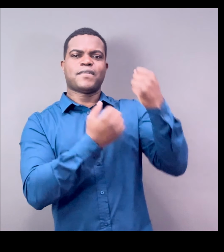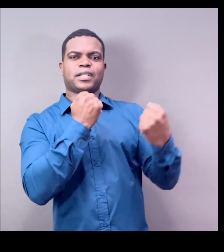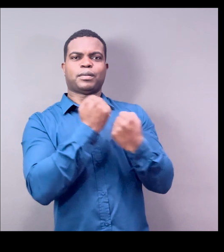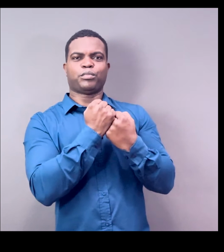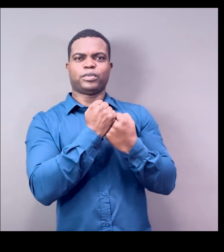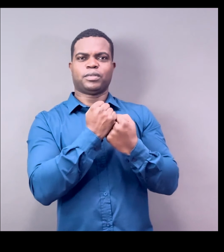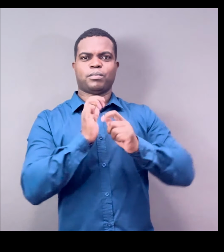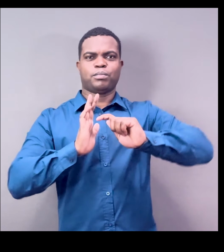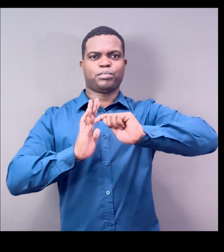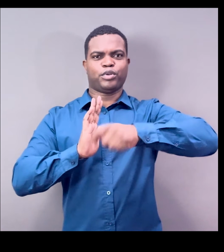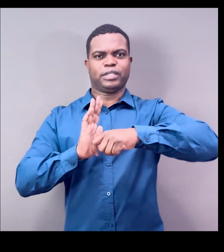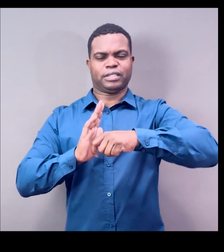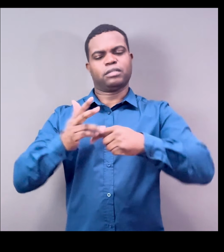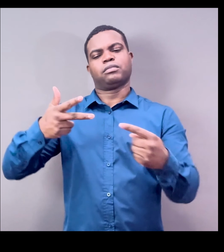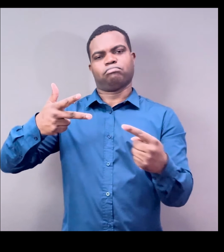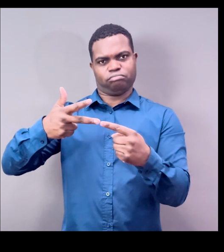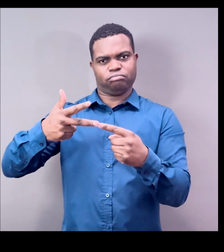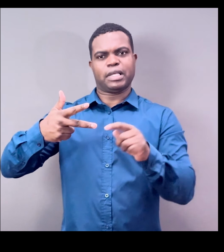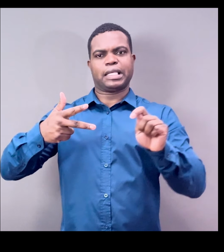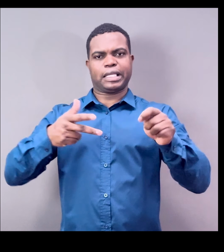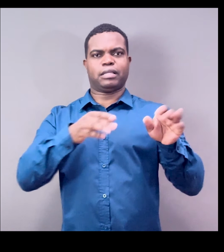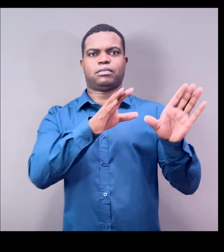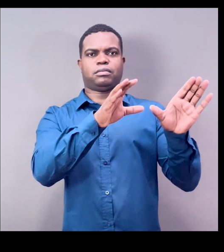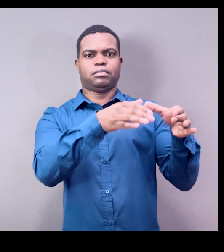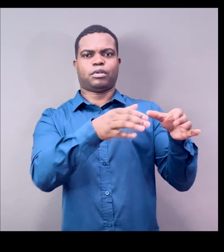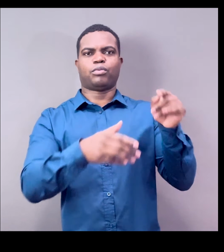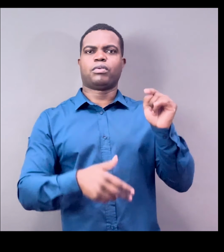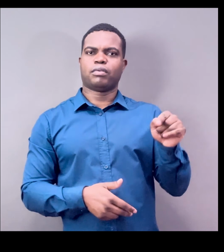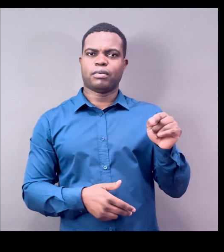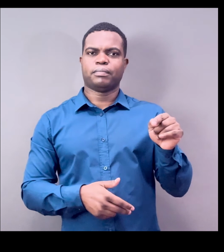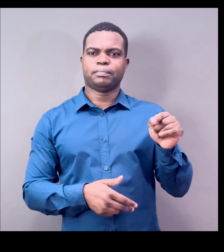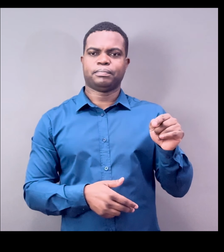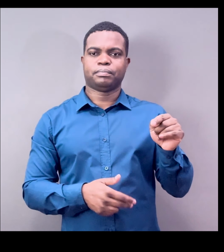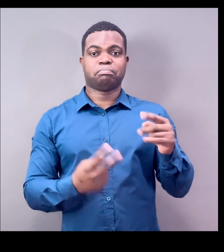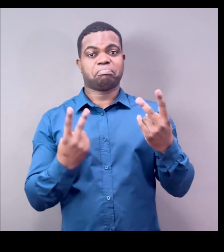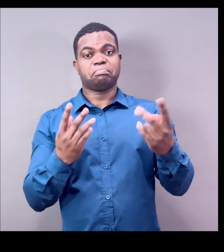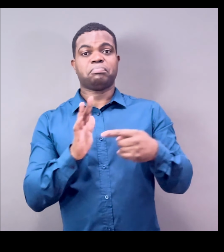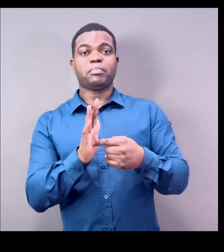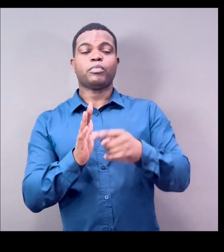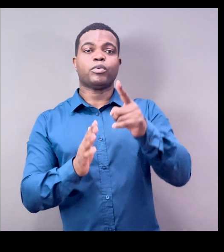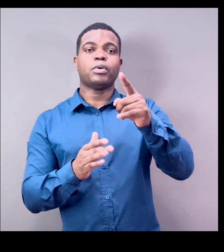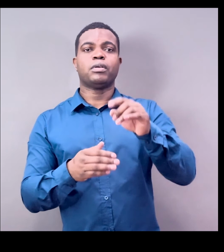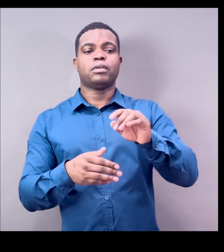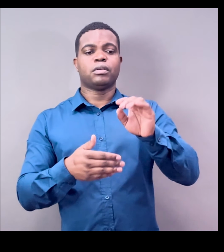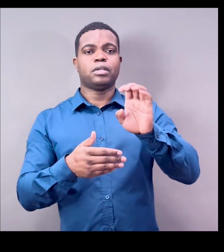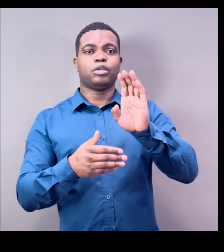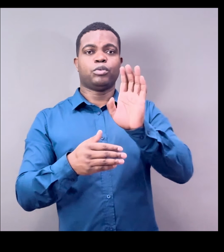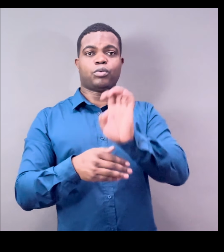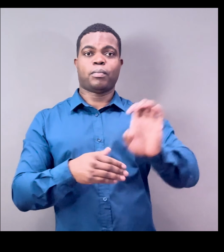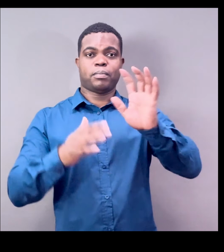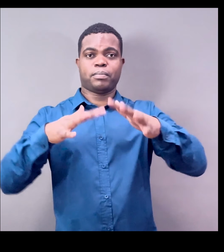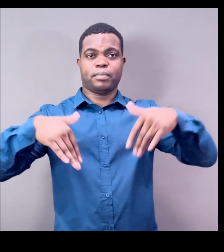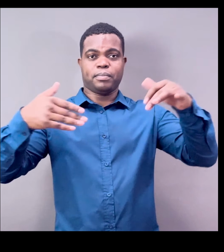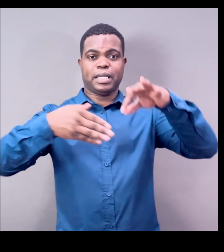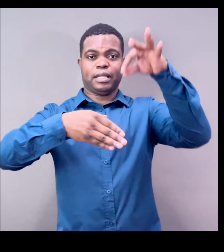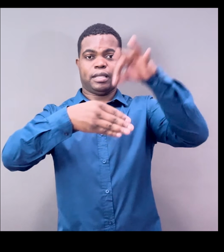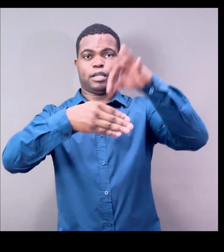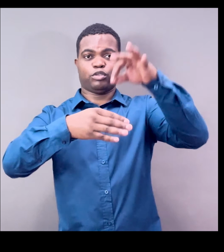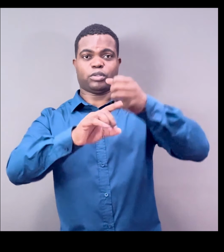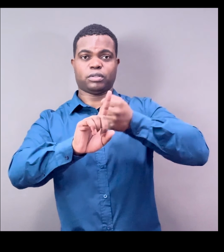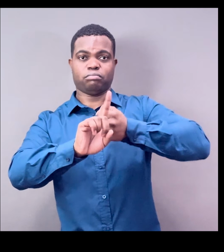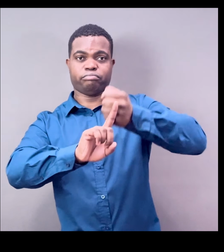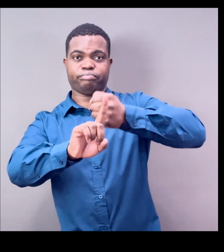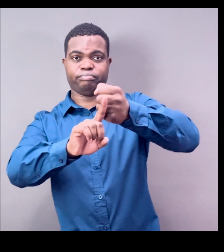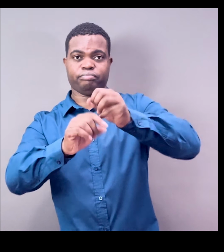your project. So if, for example, on this particular EP election